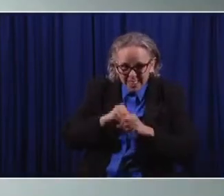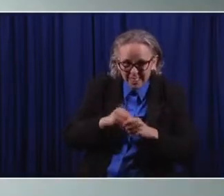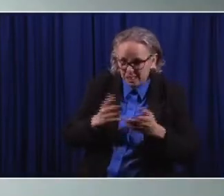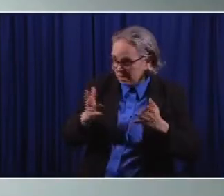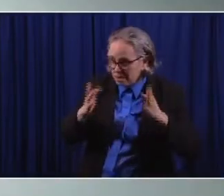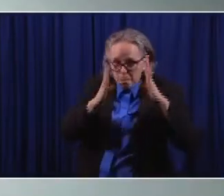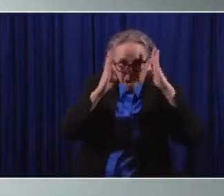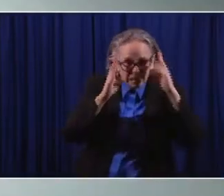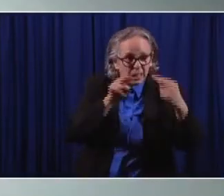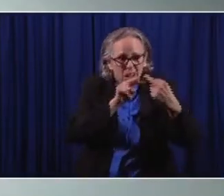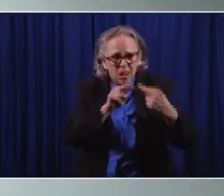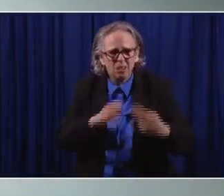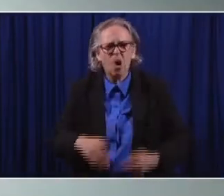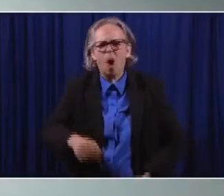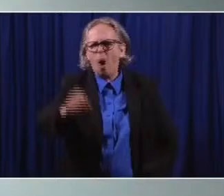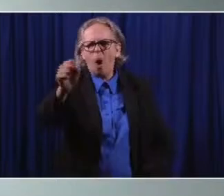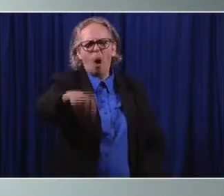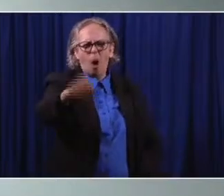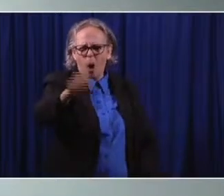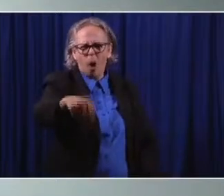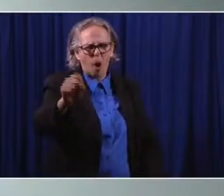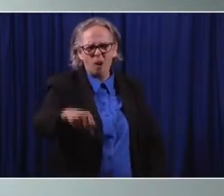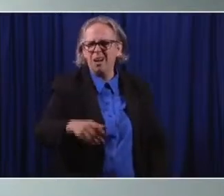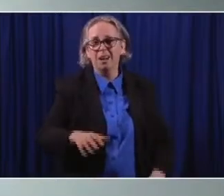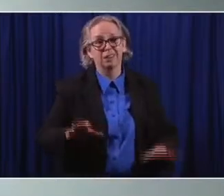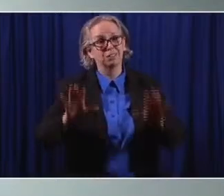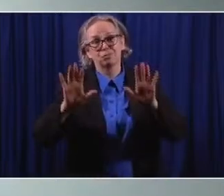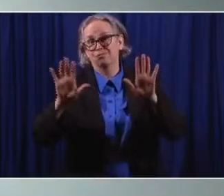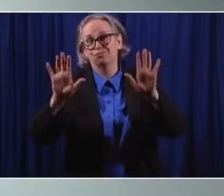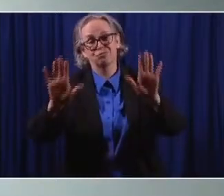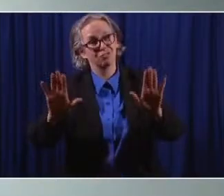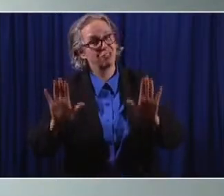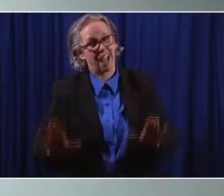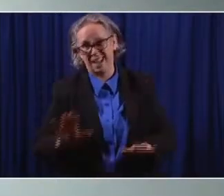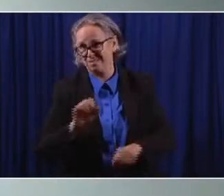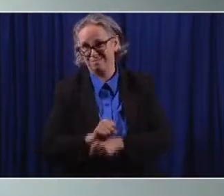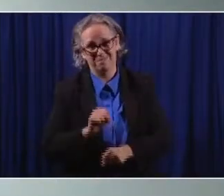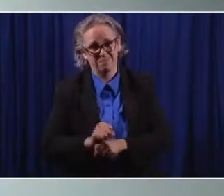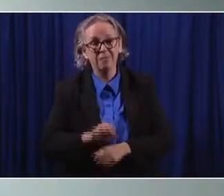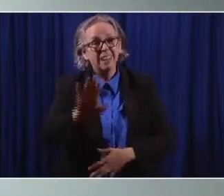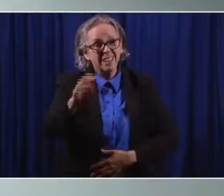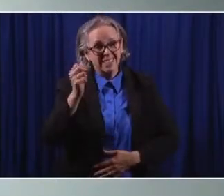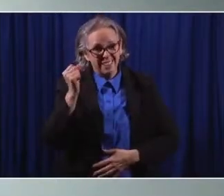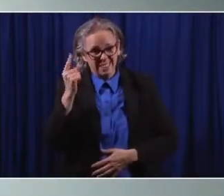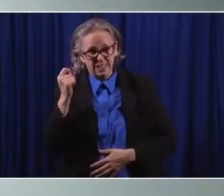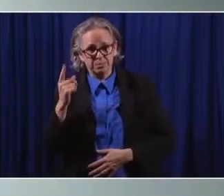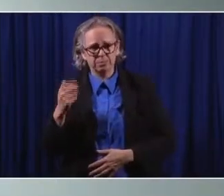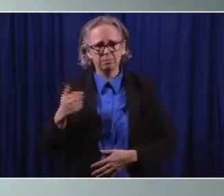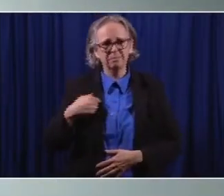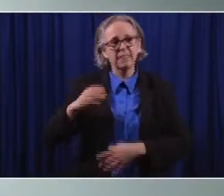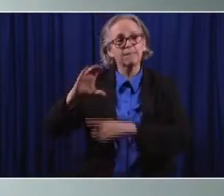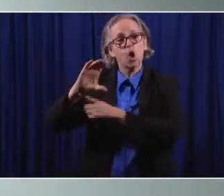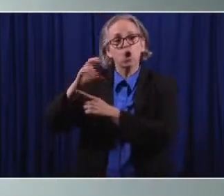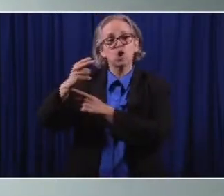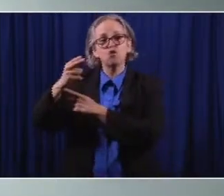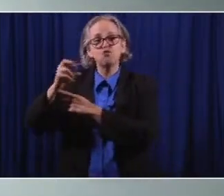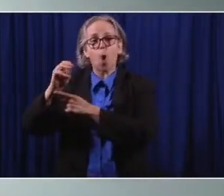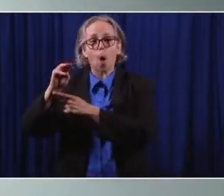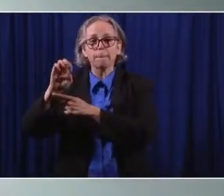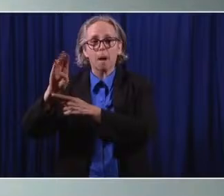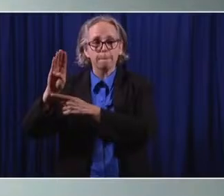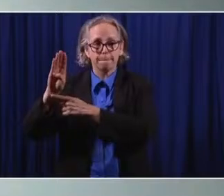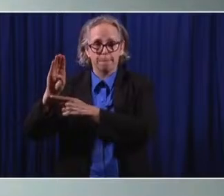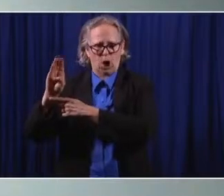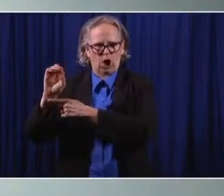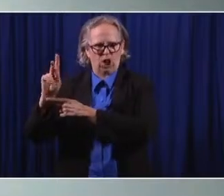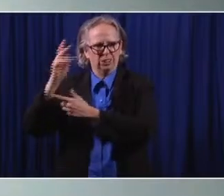Yes, they're doing an amazing job. Our teacher, well, we're a one-to-one district, or we have Chromebooks, and we had this beforehand, again, because of the